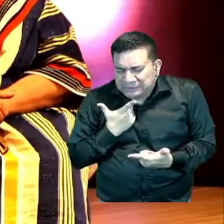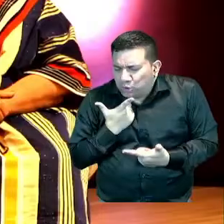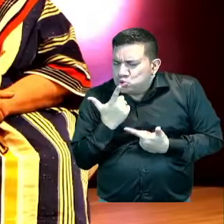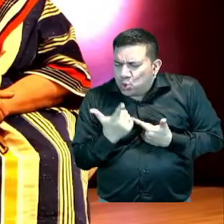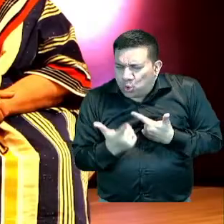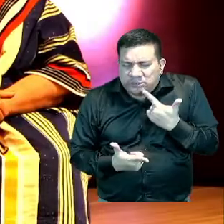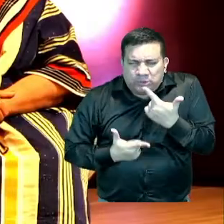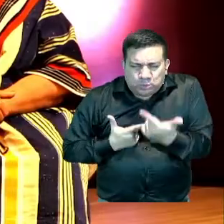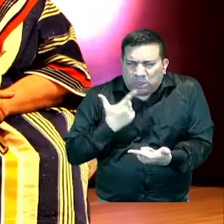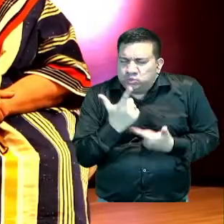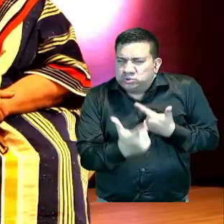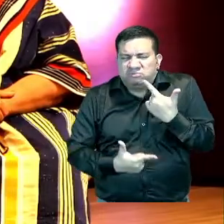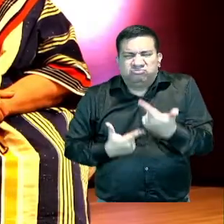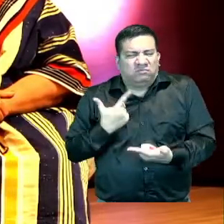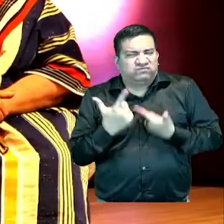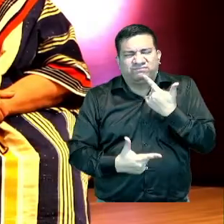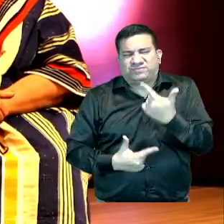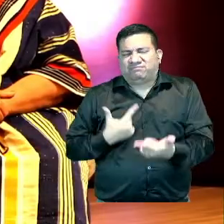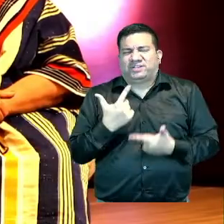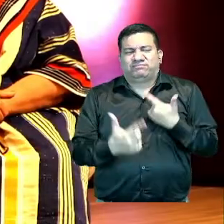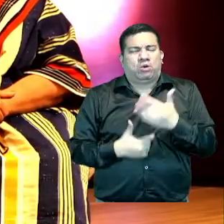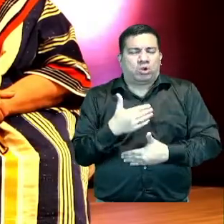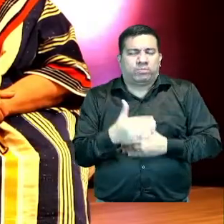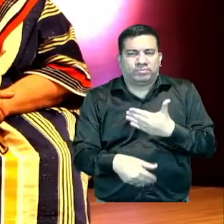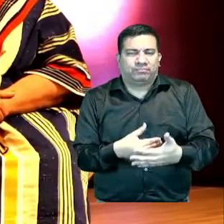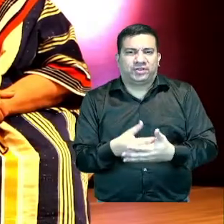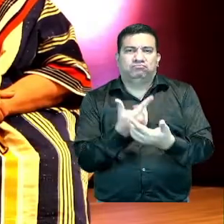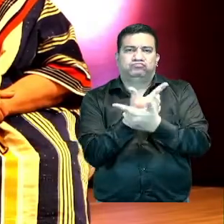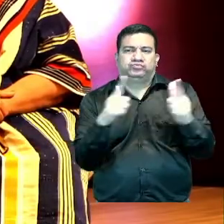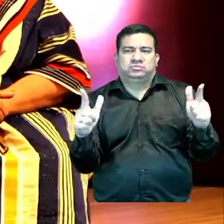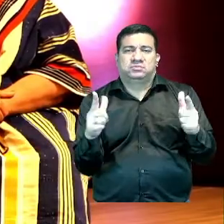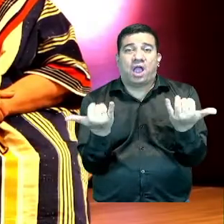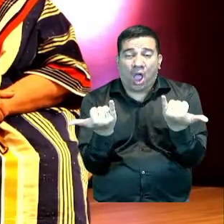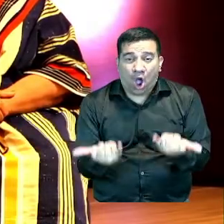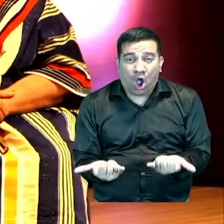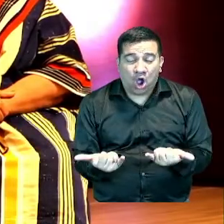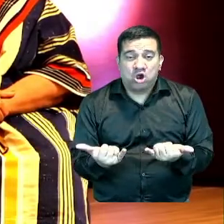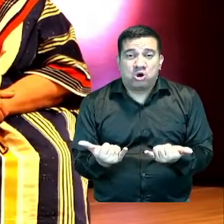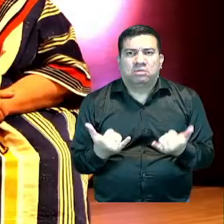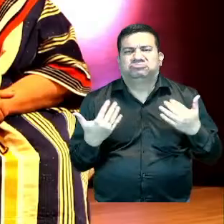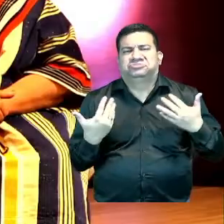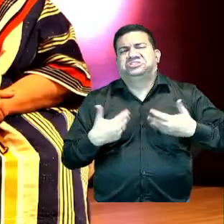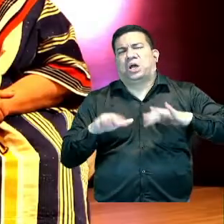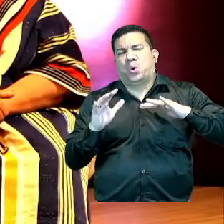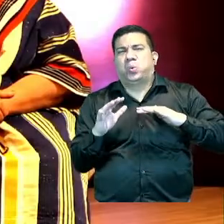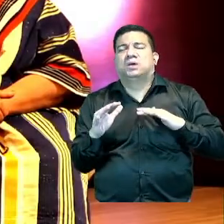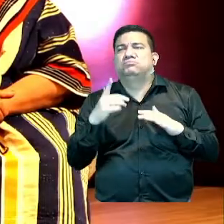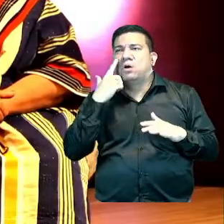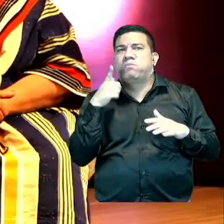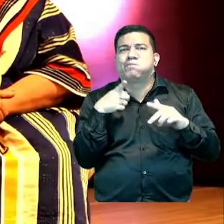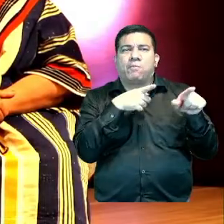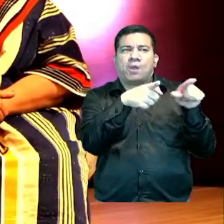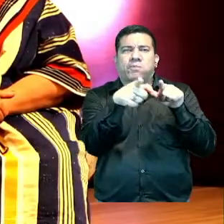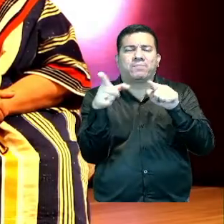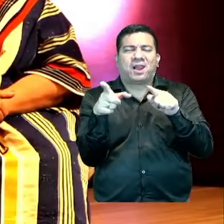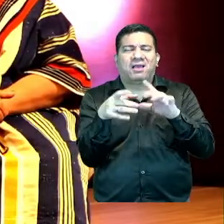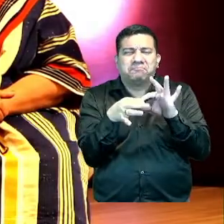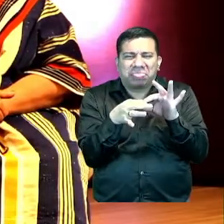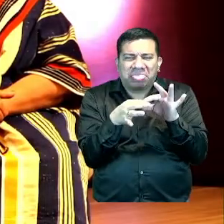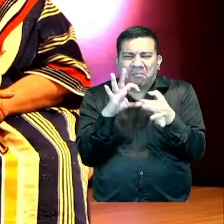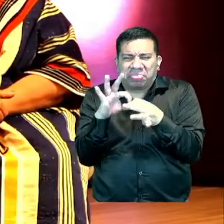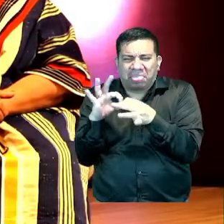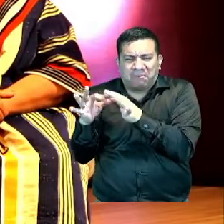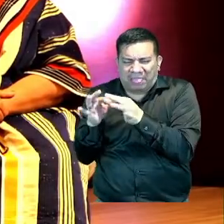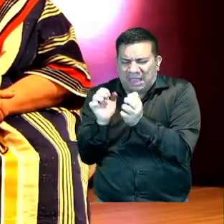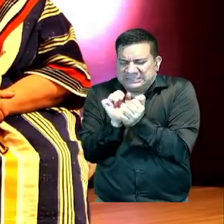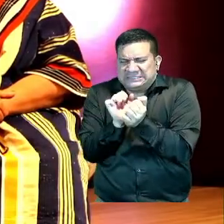And there we had to fight to birth freedom as well in this country. And now after we released ourselves from